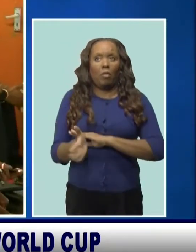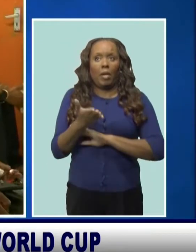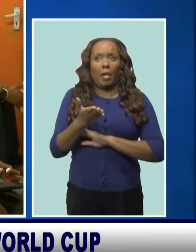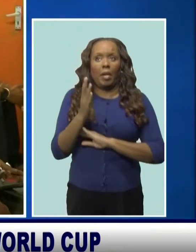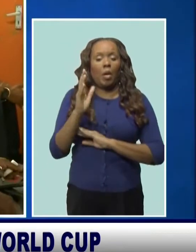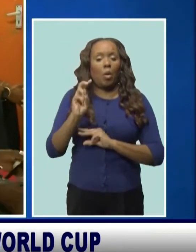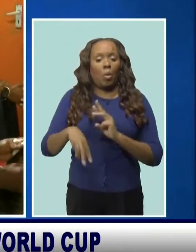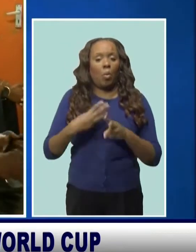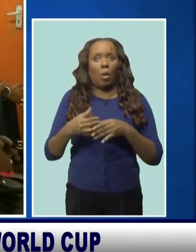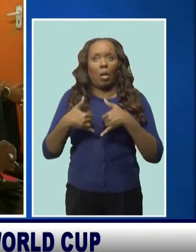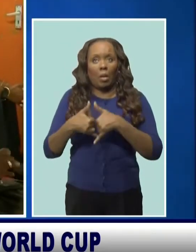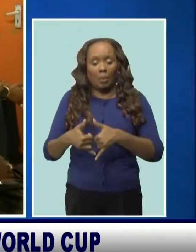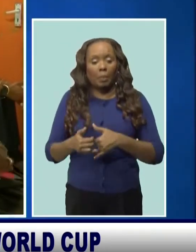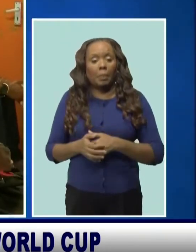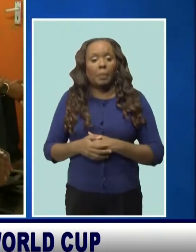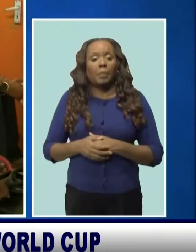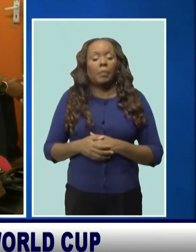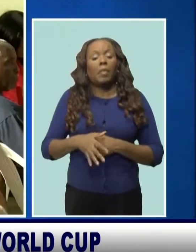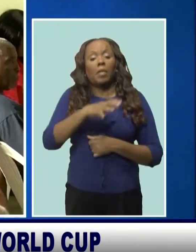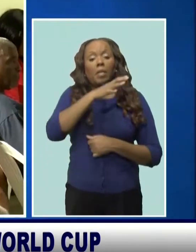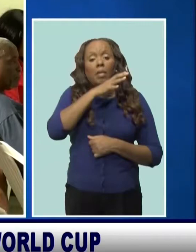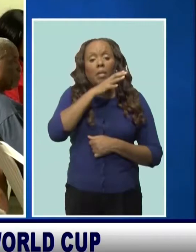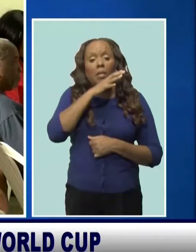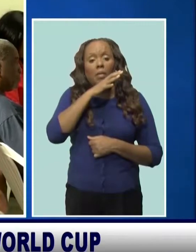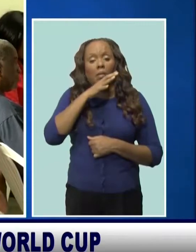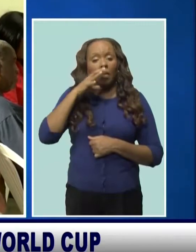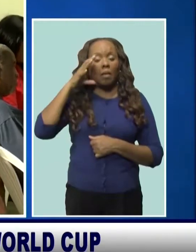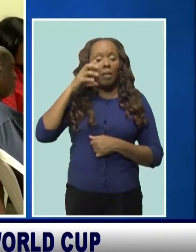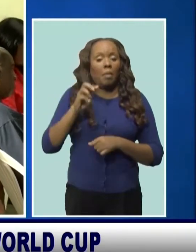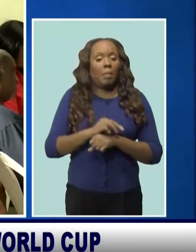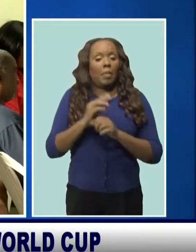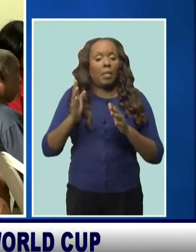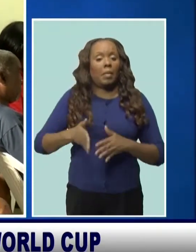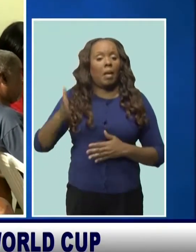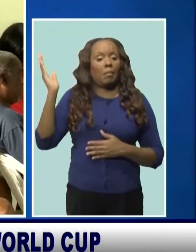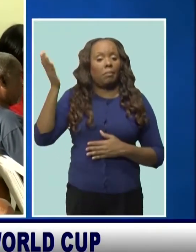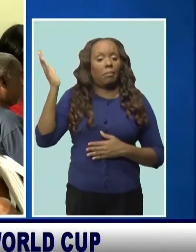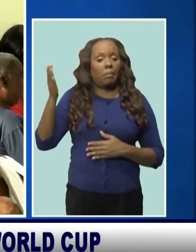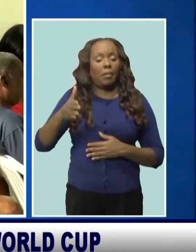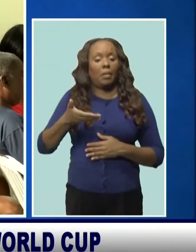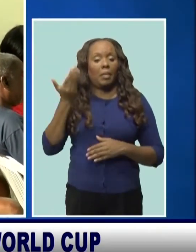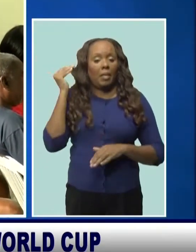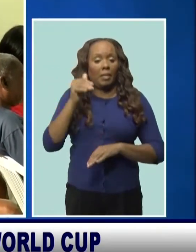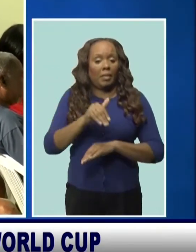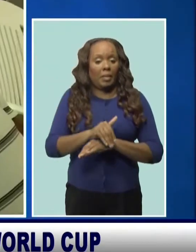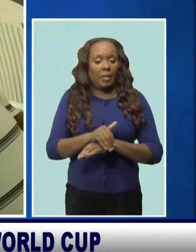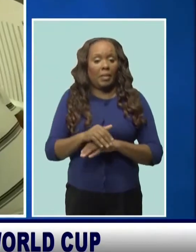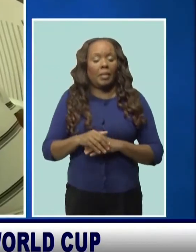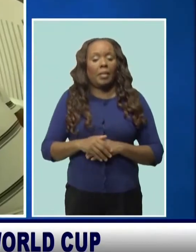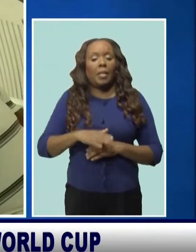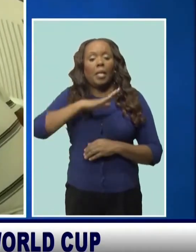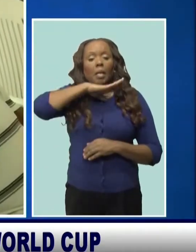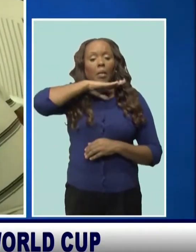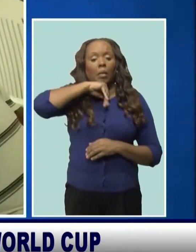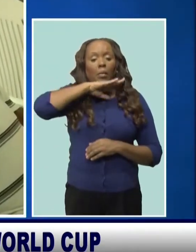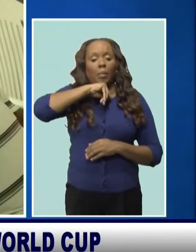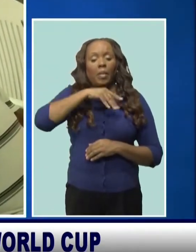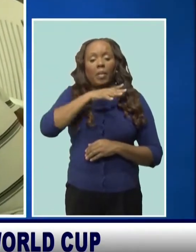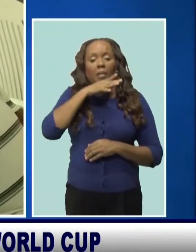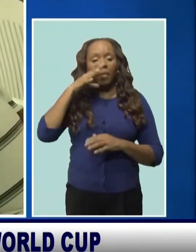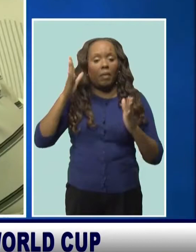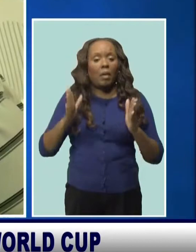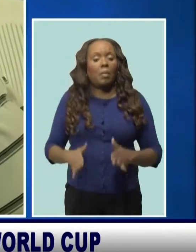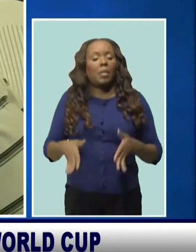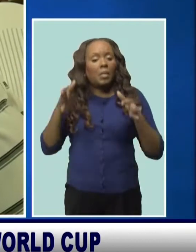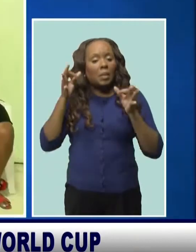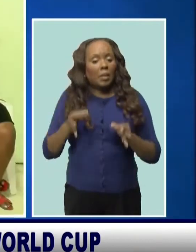a Barbados Labour Party St. Philip West branch meeting last evening. Minister Ware says the decision was taken after meeting with local